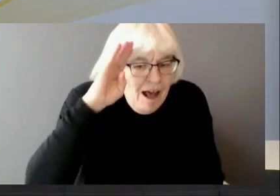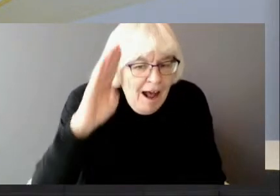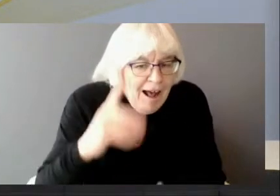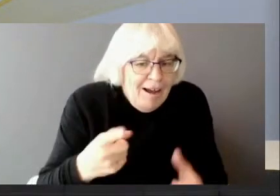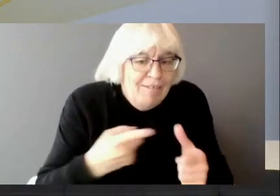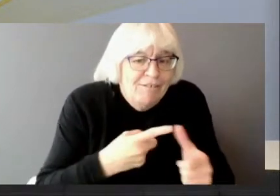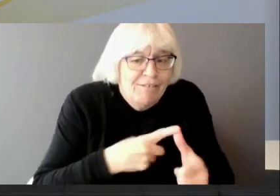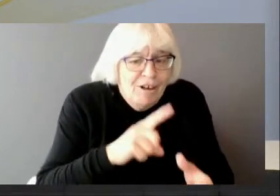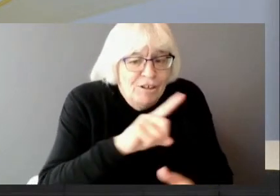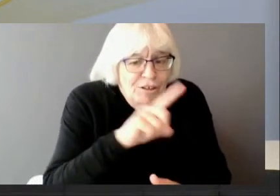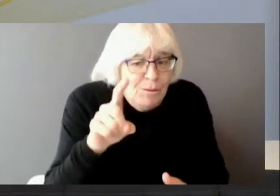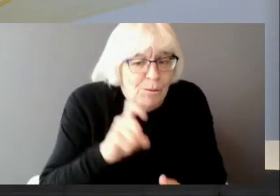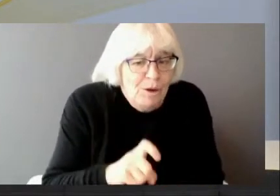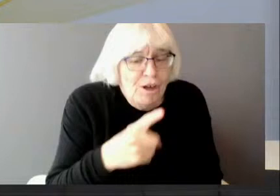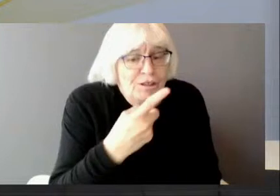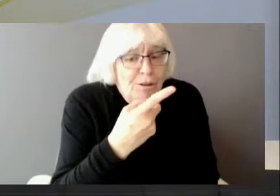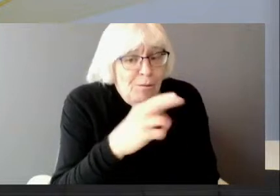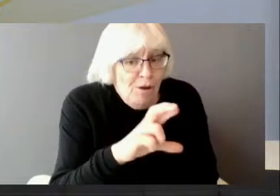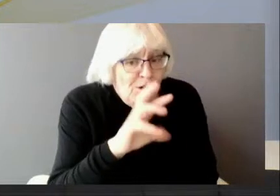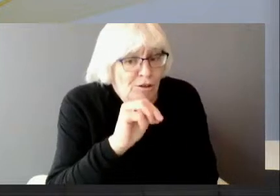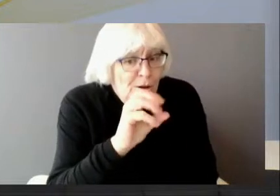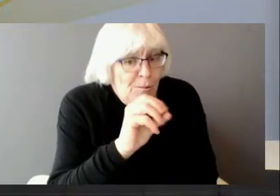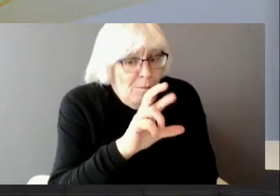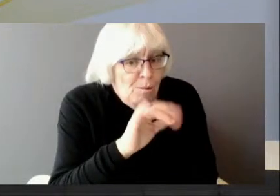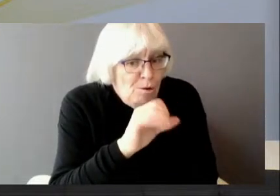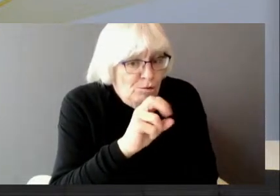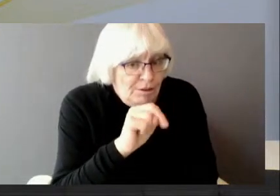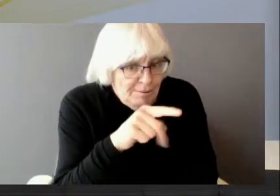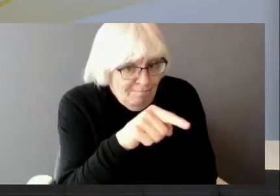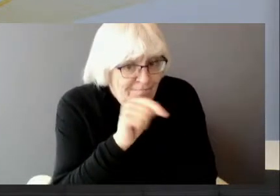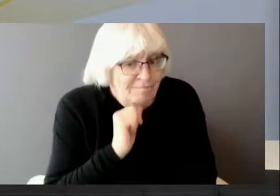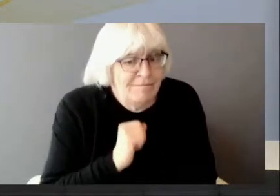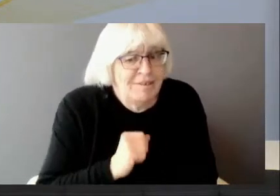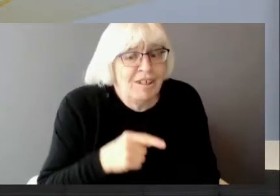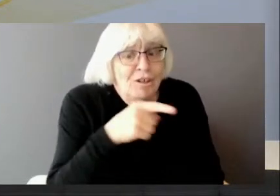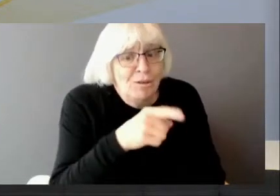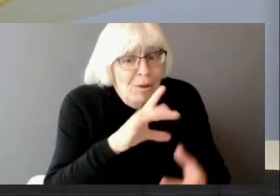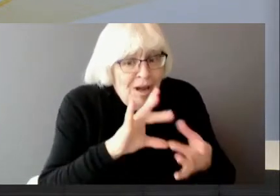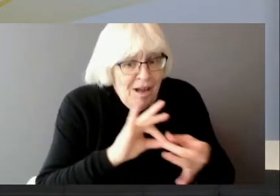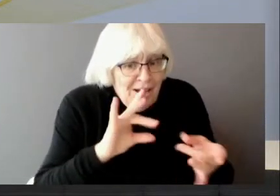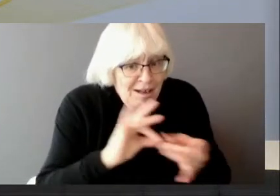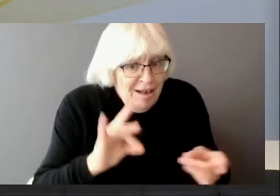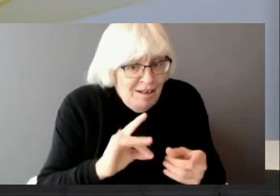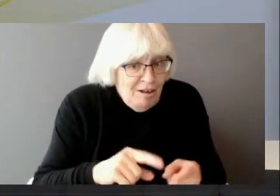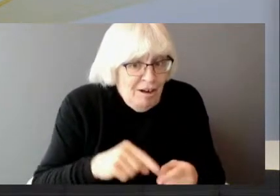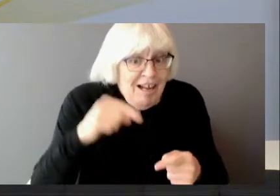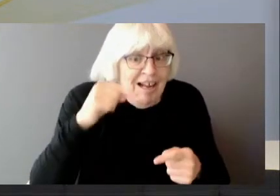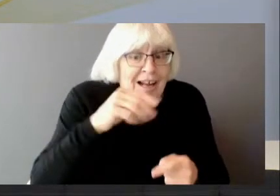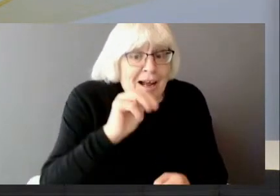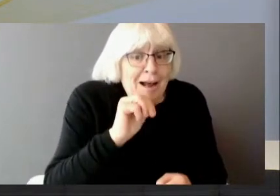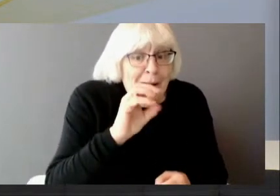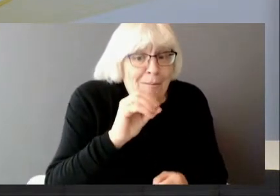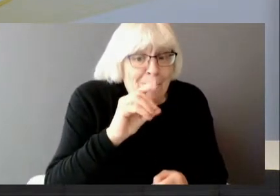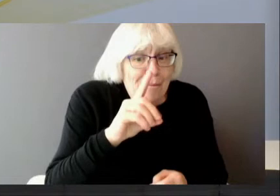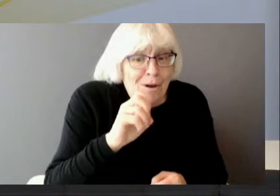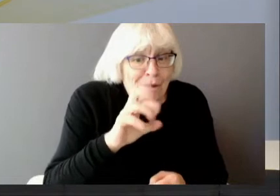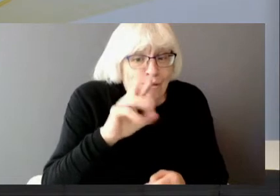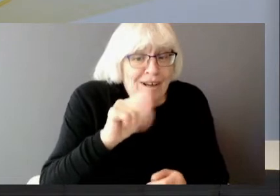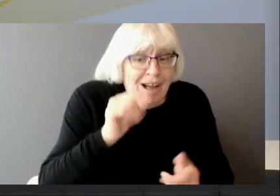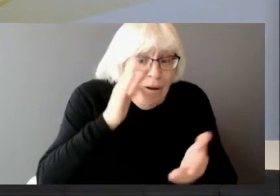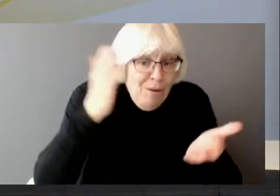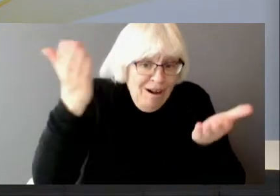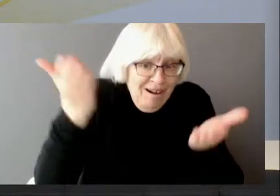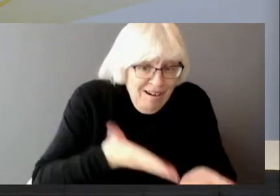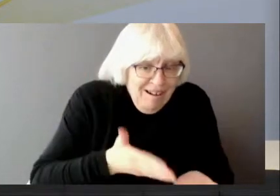mentioned that with the next shipment of the Moderna vaccine, 700 doses will be sent to communities